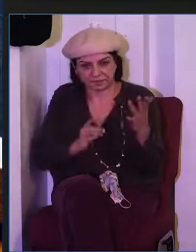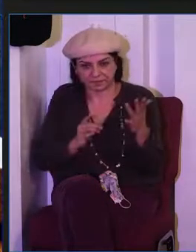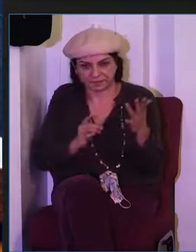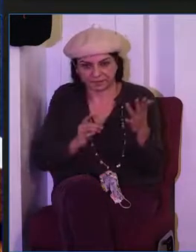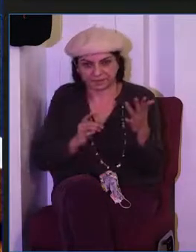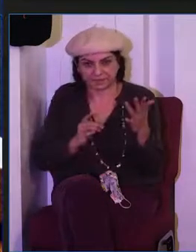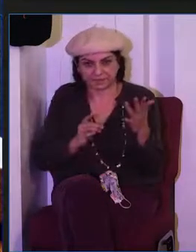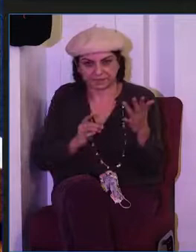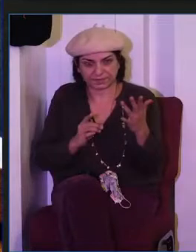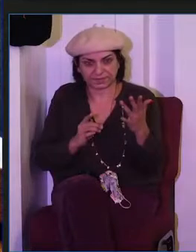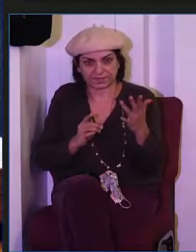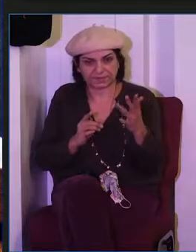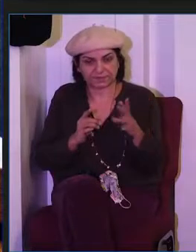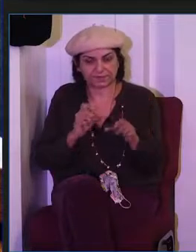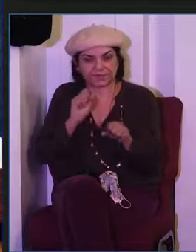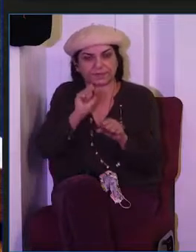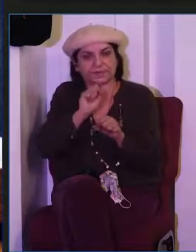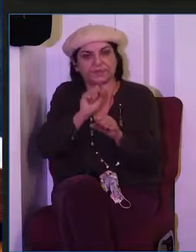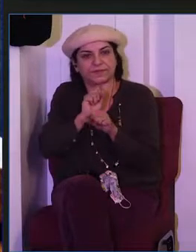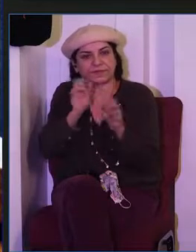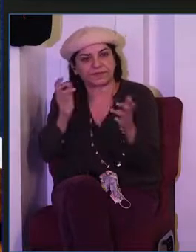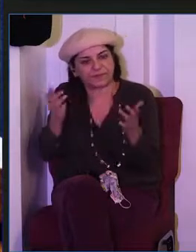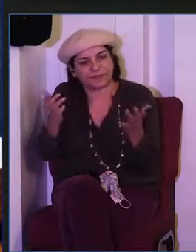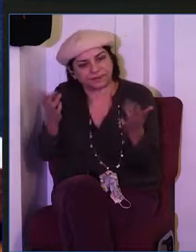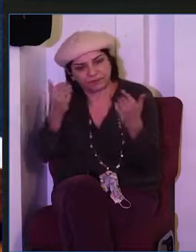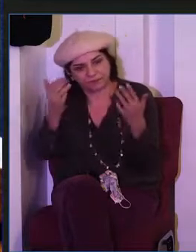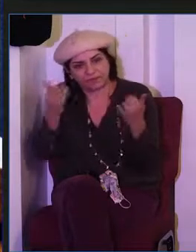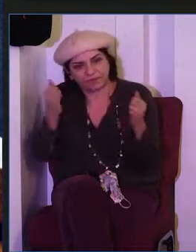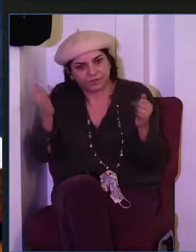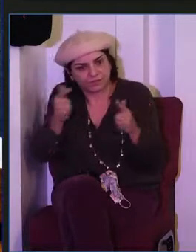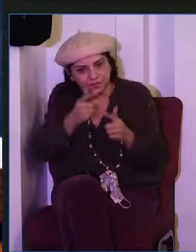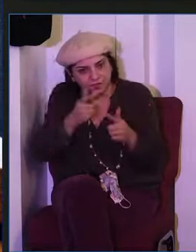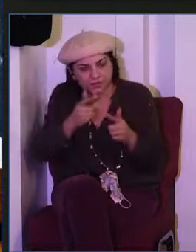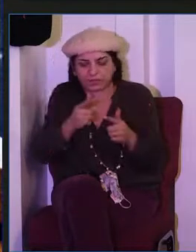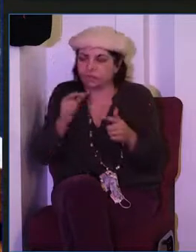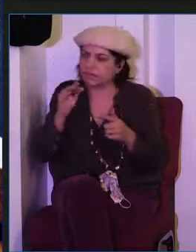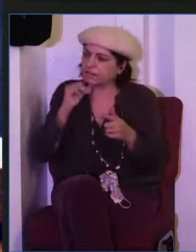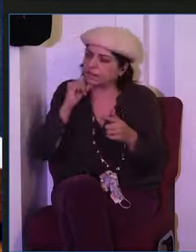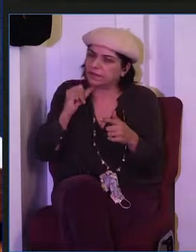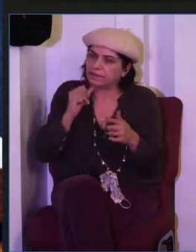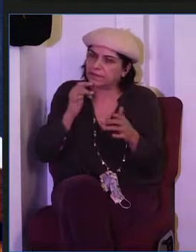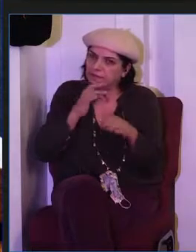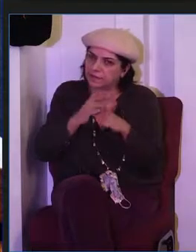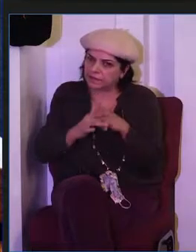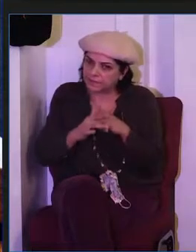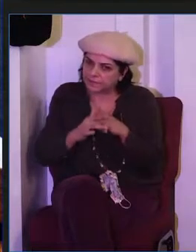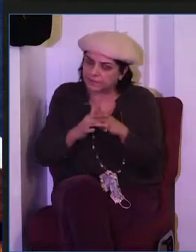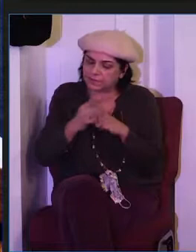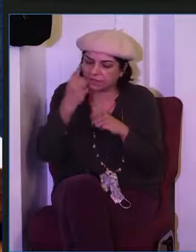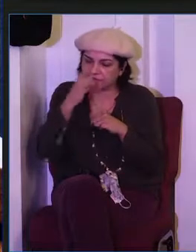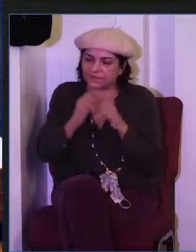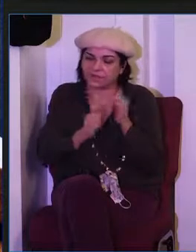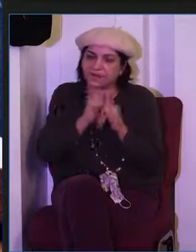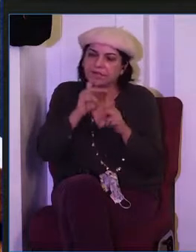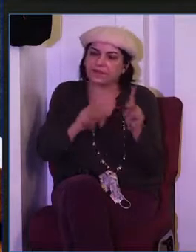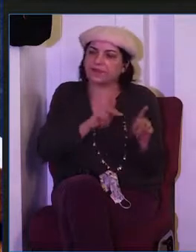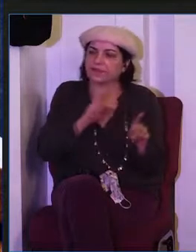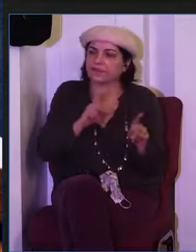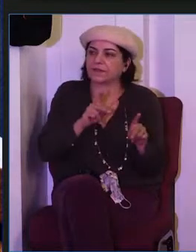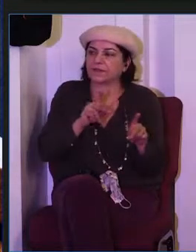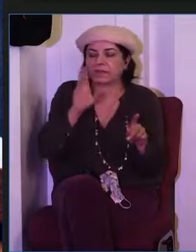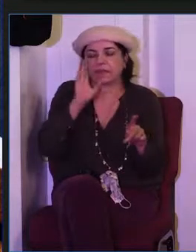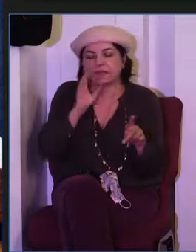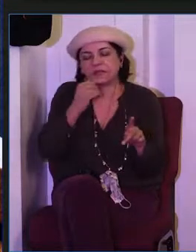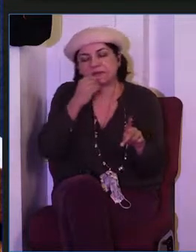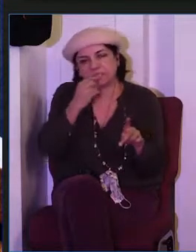you. If there were not room for everyone, I would have told you that. I am going to